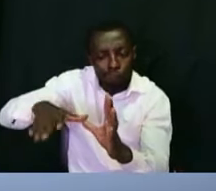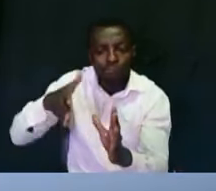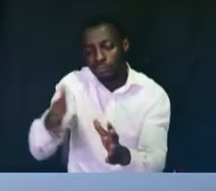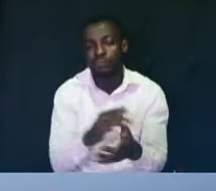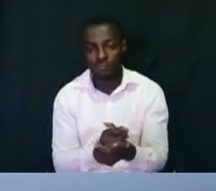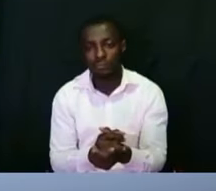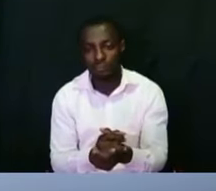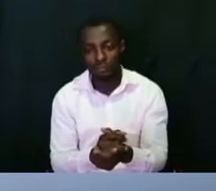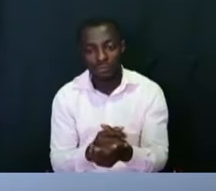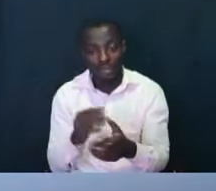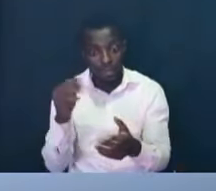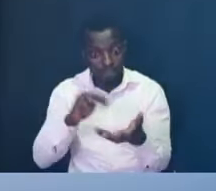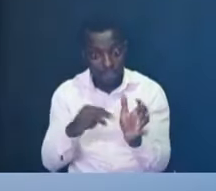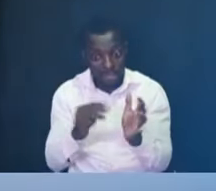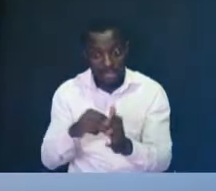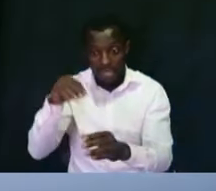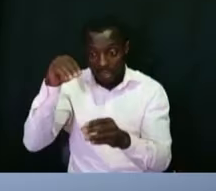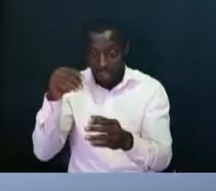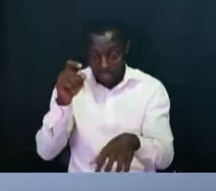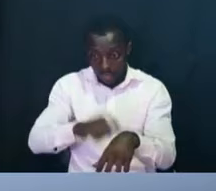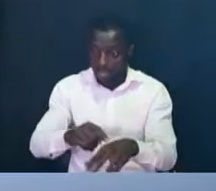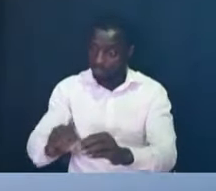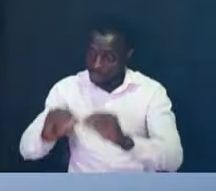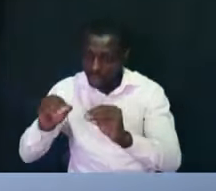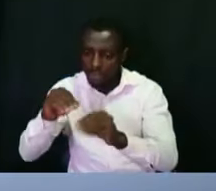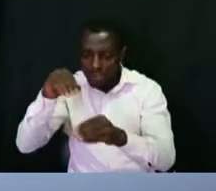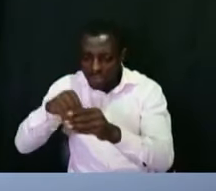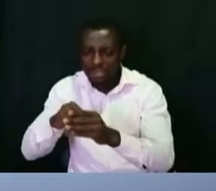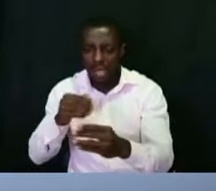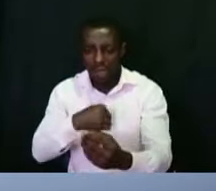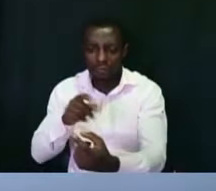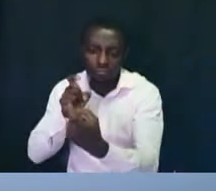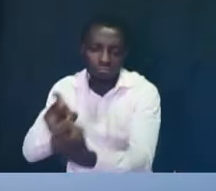So in teaching there is some argument.